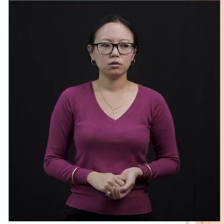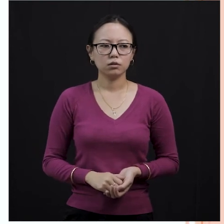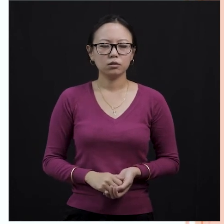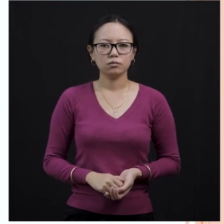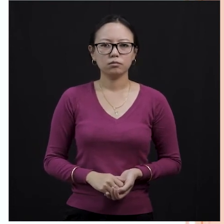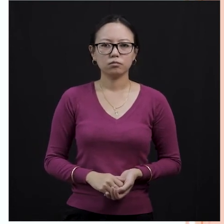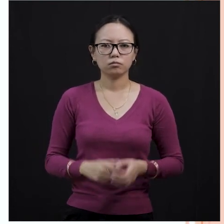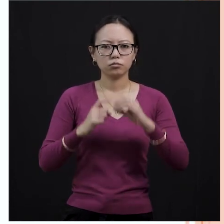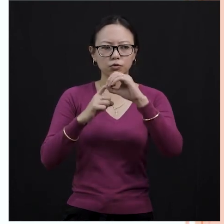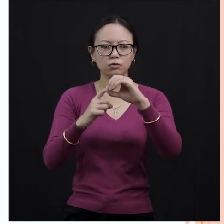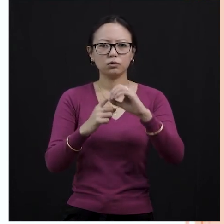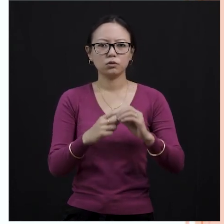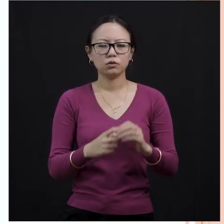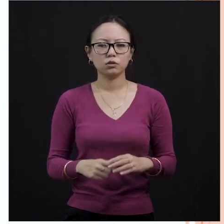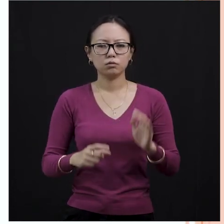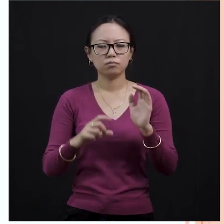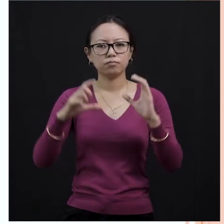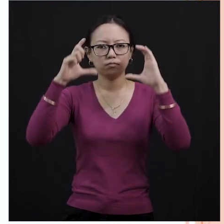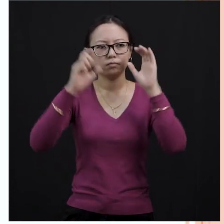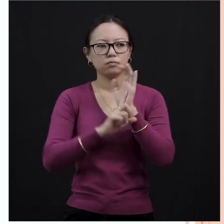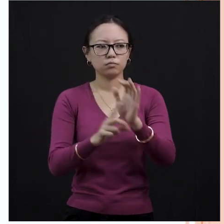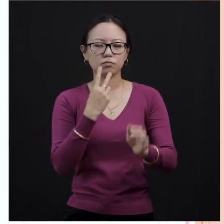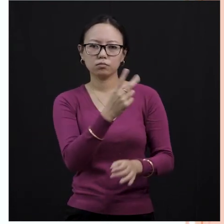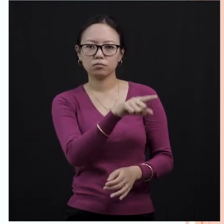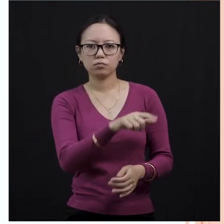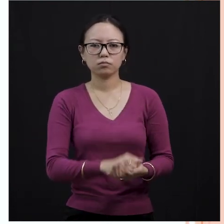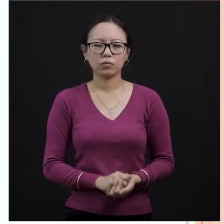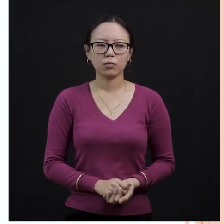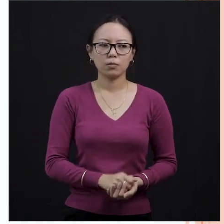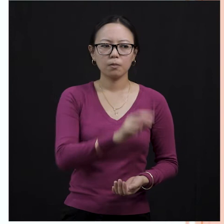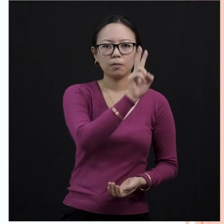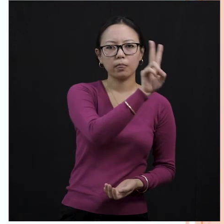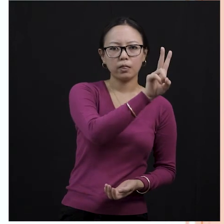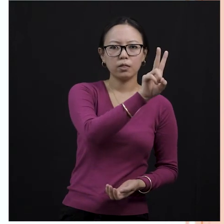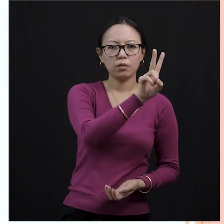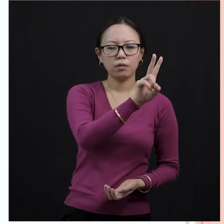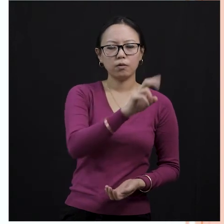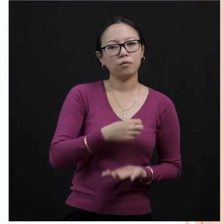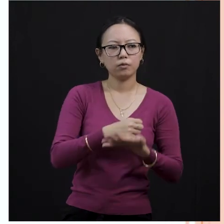here are the questions. Here are the questions. Here it is given as 2.